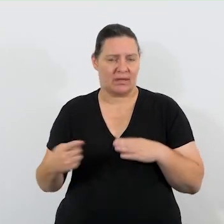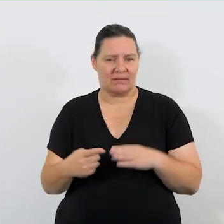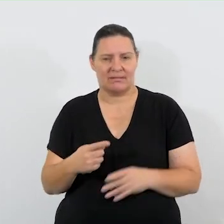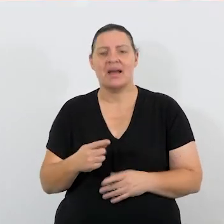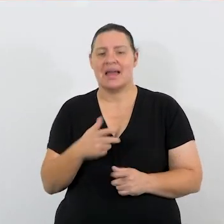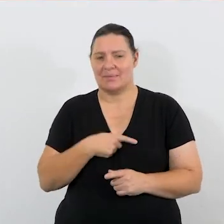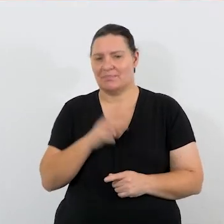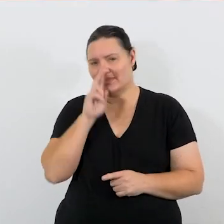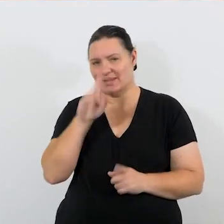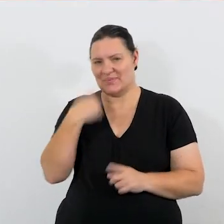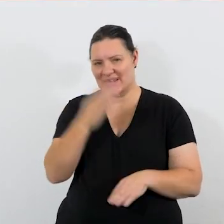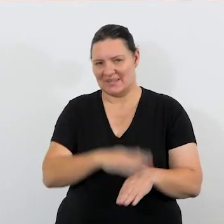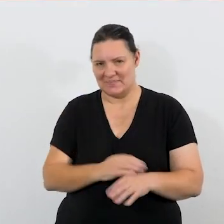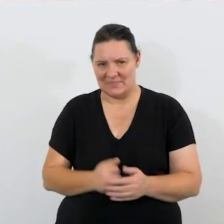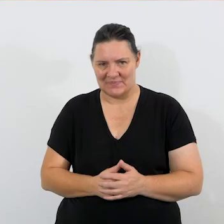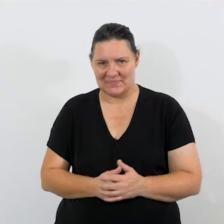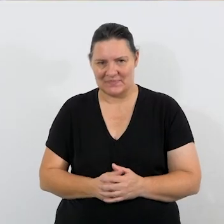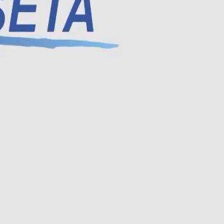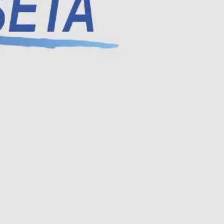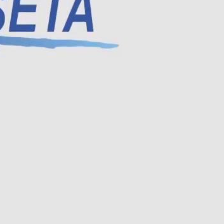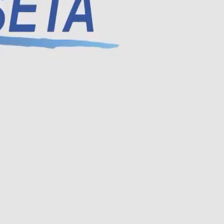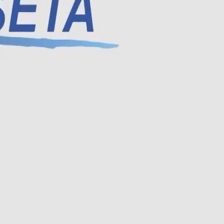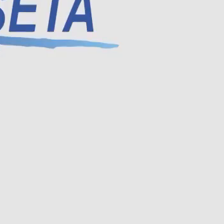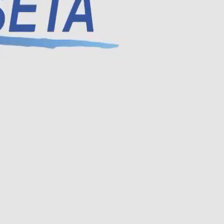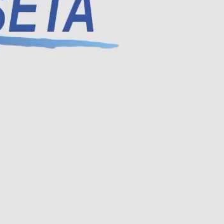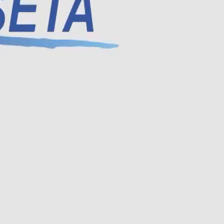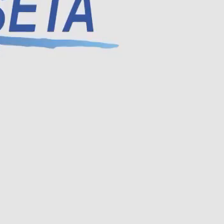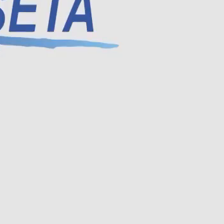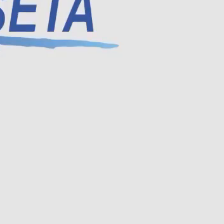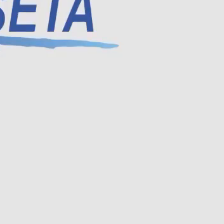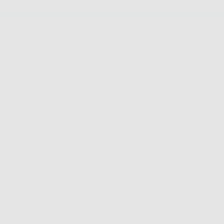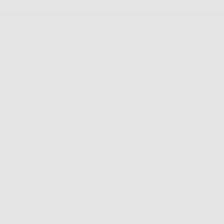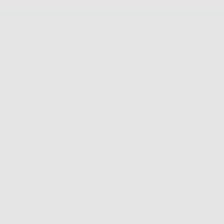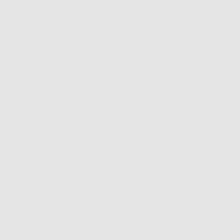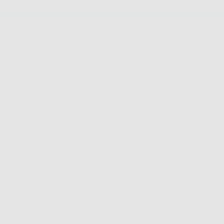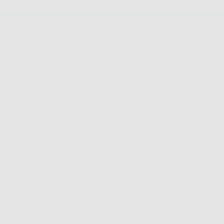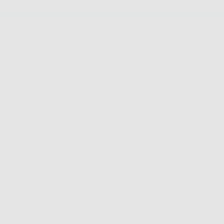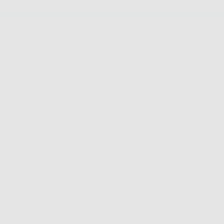over the week, and I will see you next time.